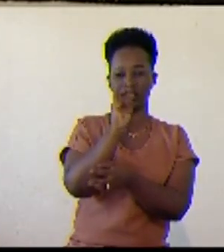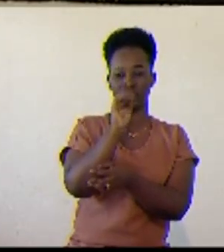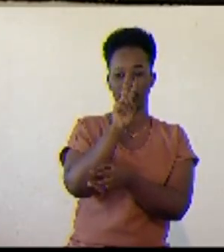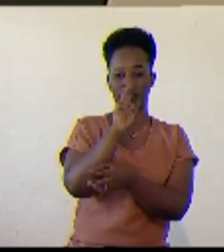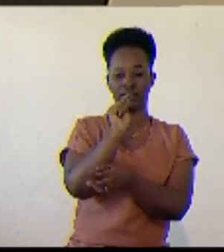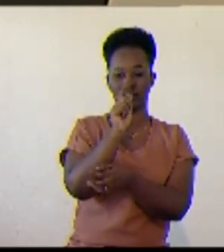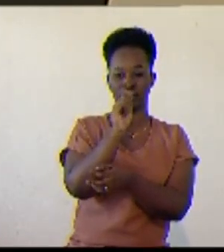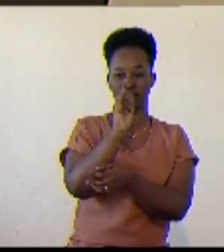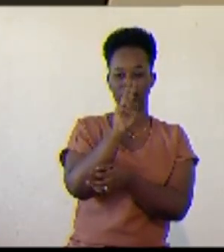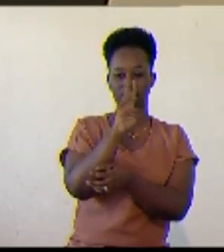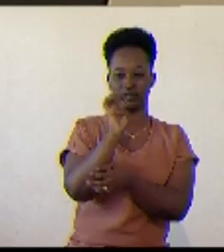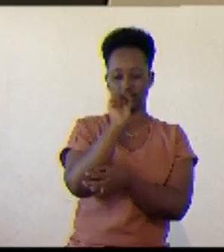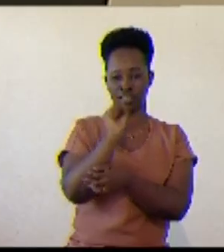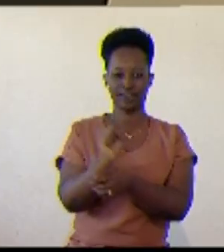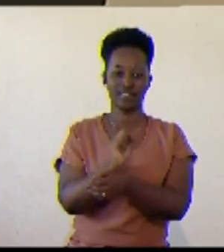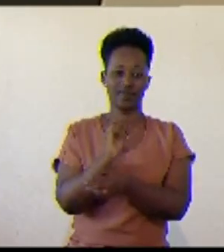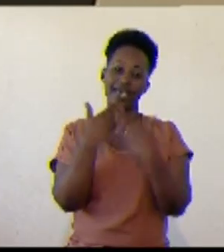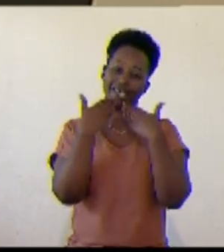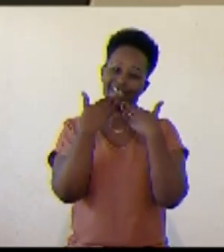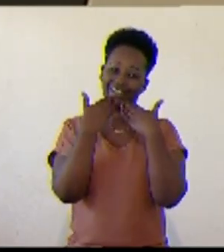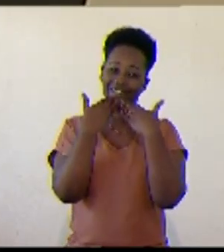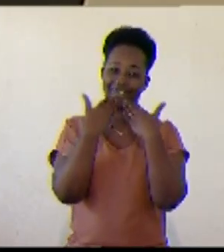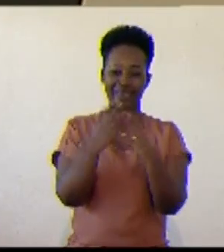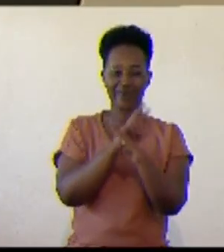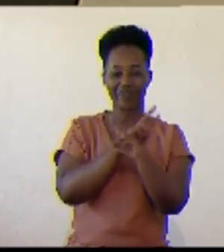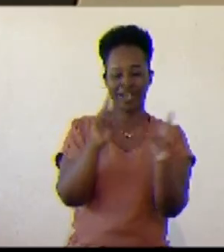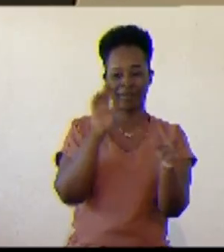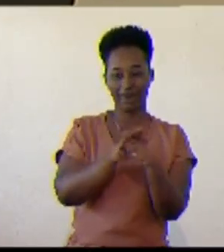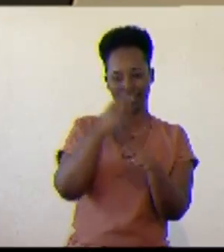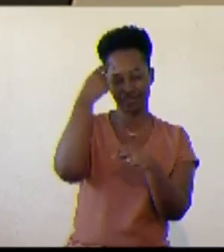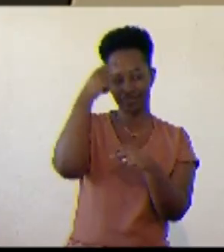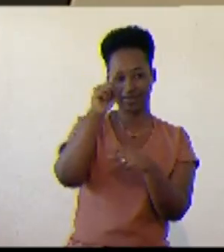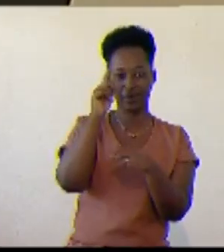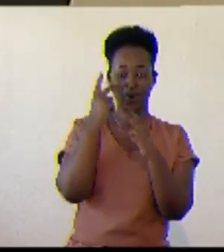So thank you very much for